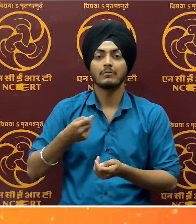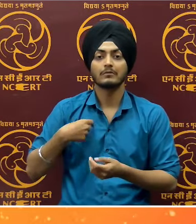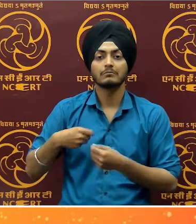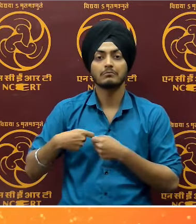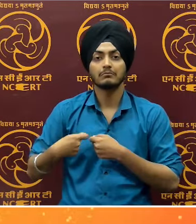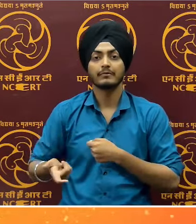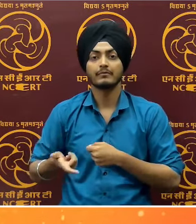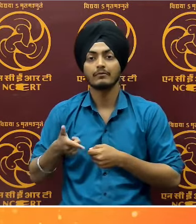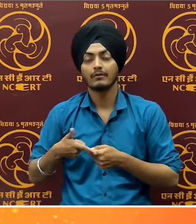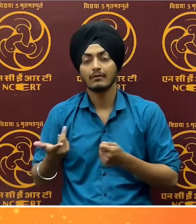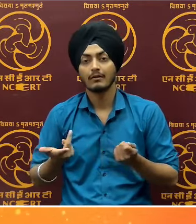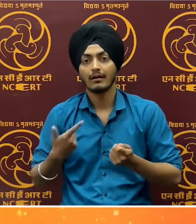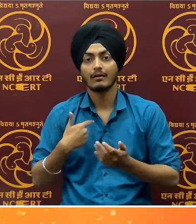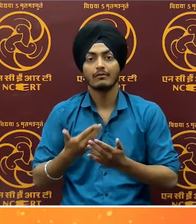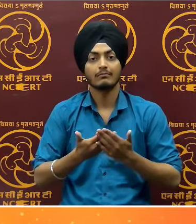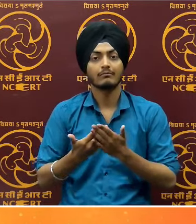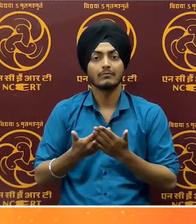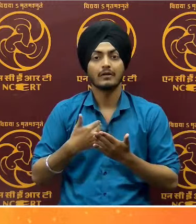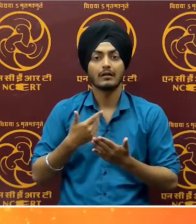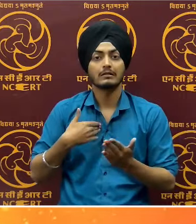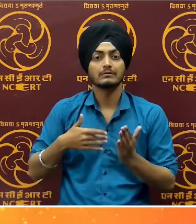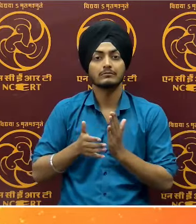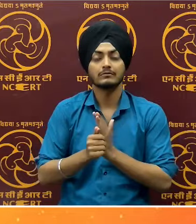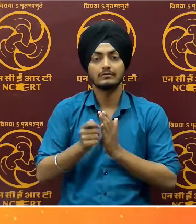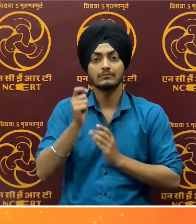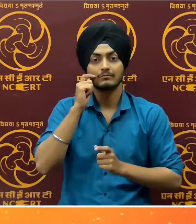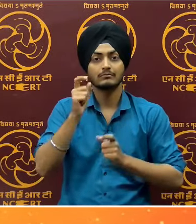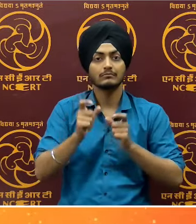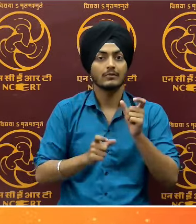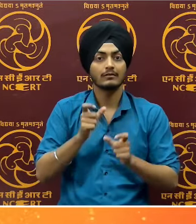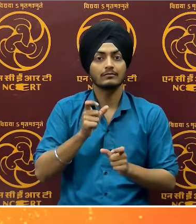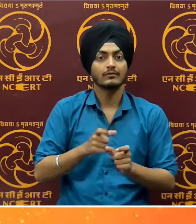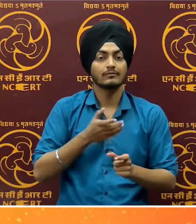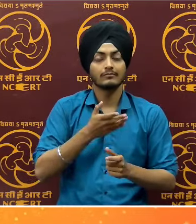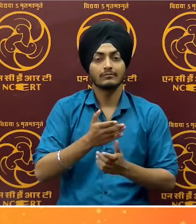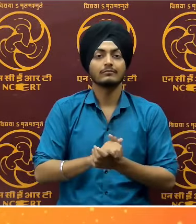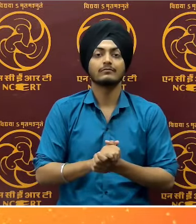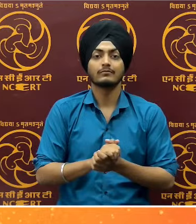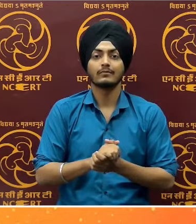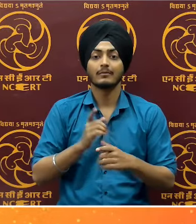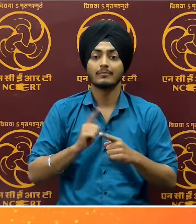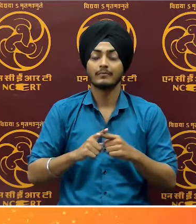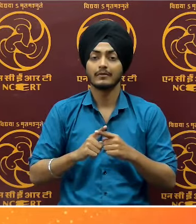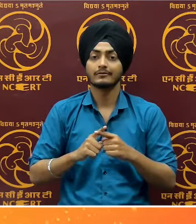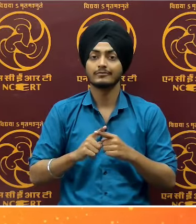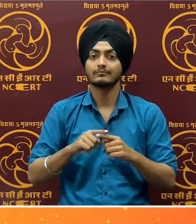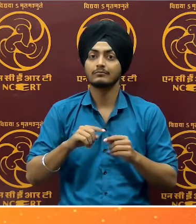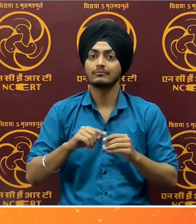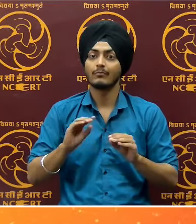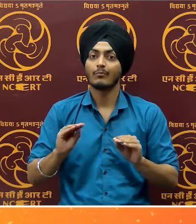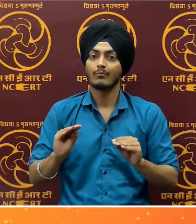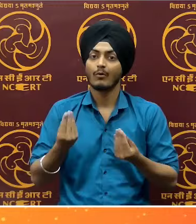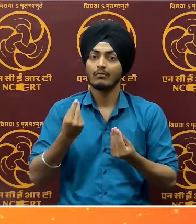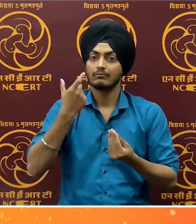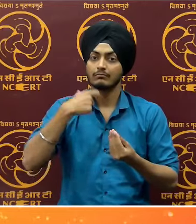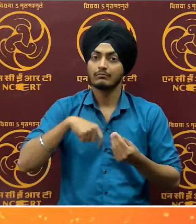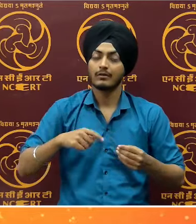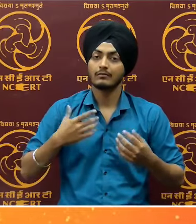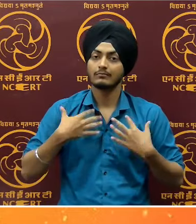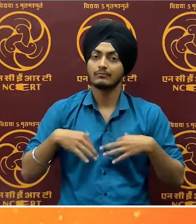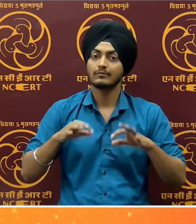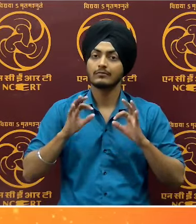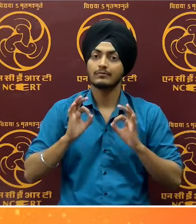education to get more skillful people and more healthy people, and we